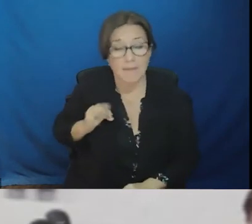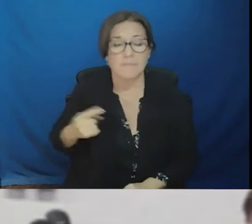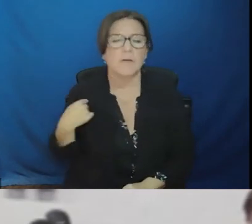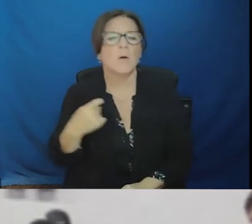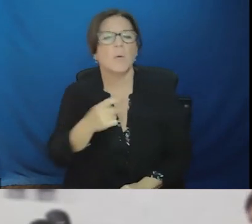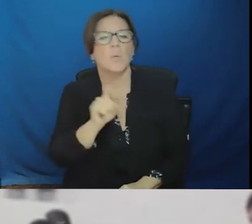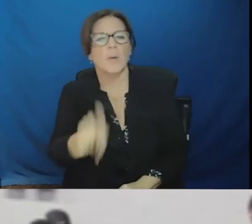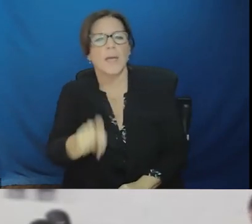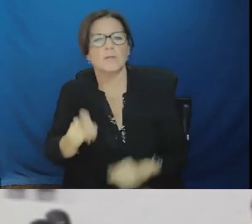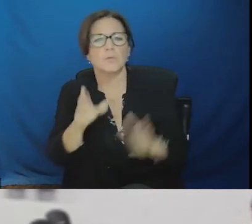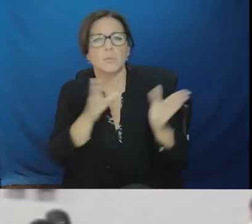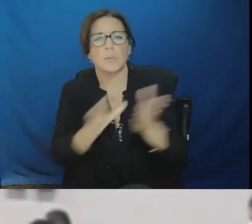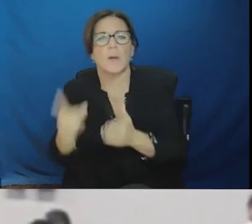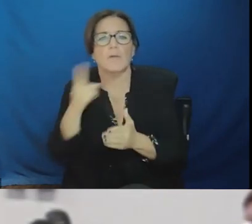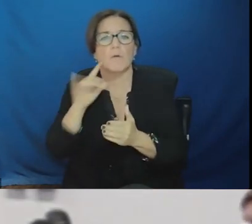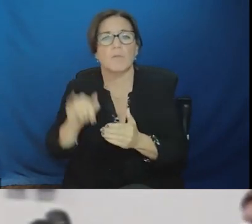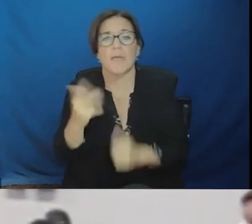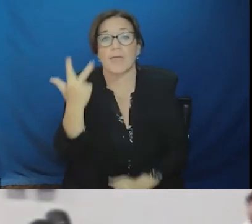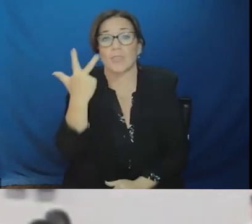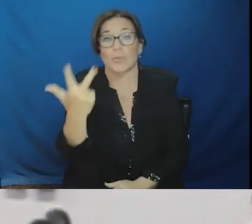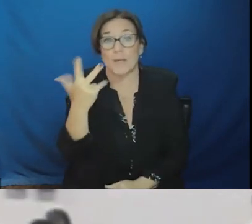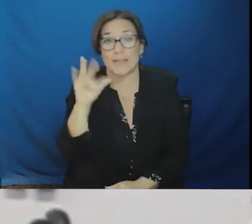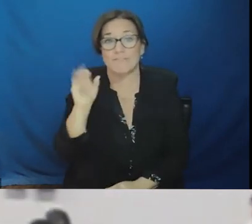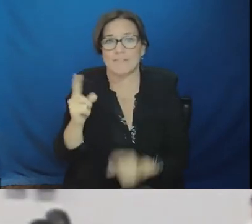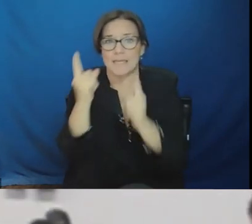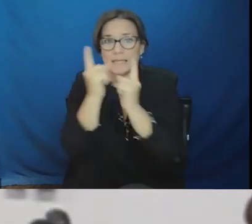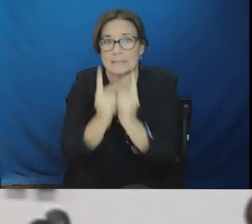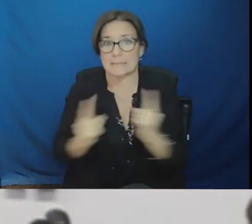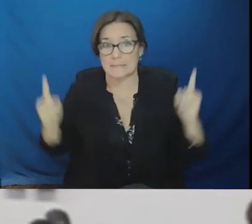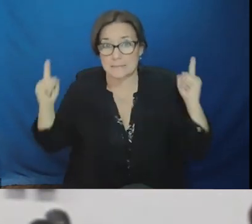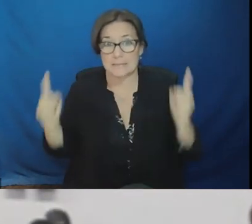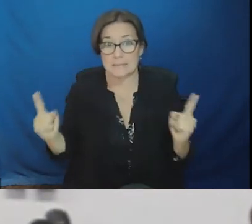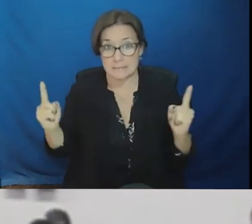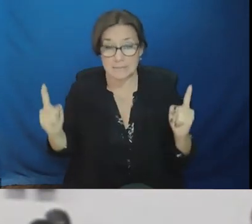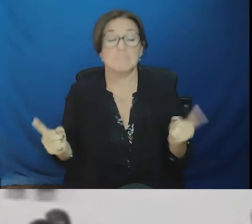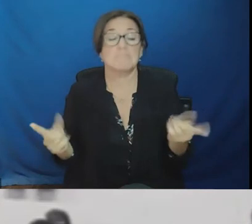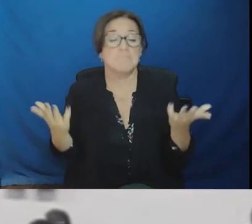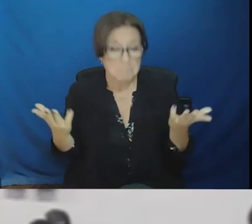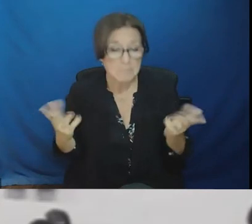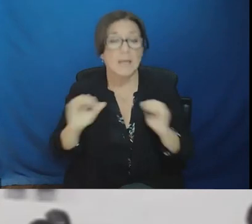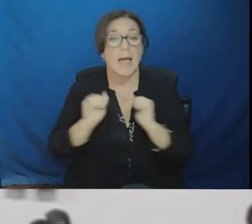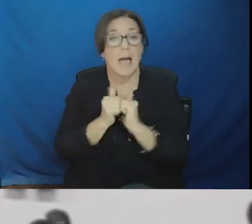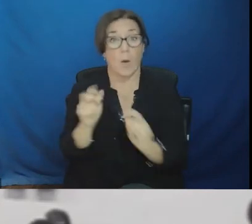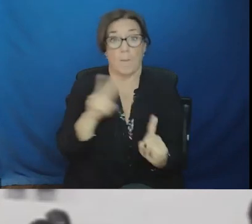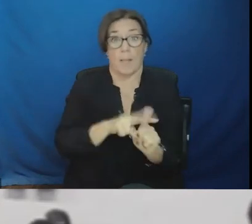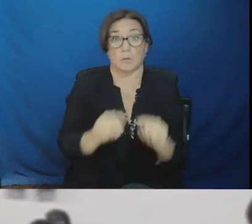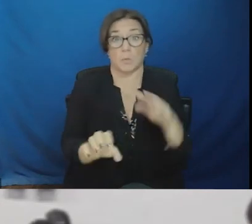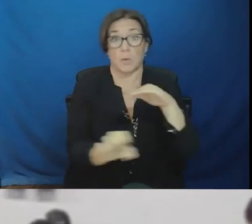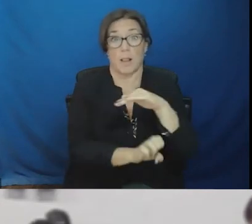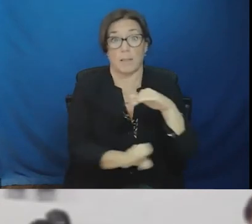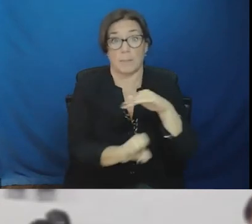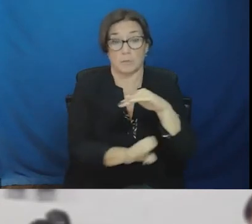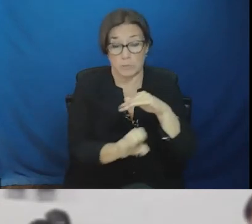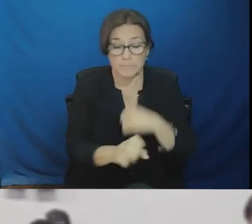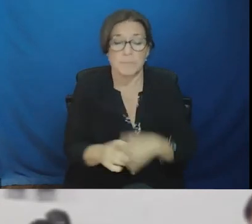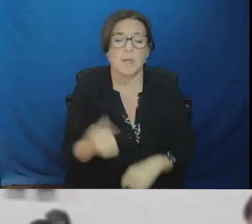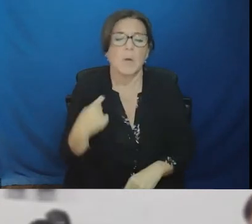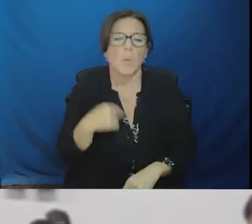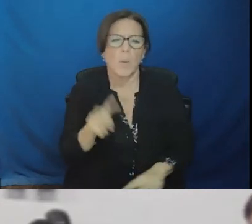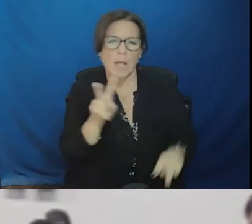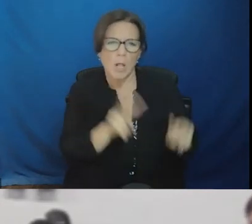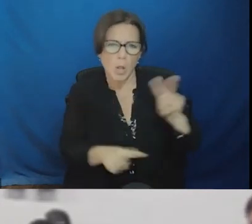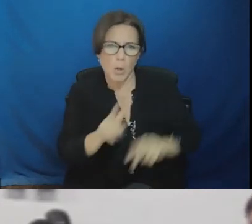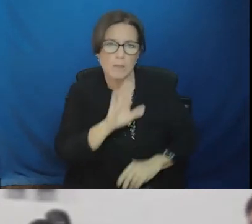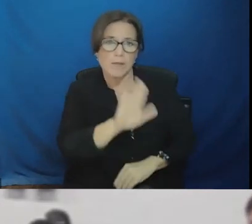feet distancing. What we did in the elementary was, we looked at the current staffing,